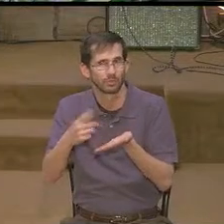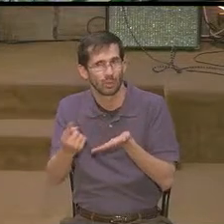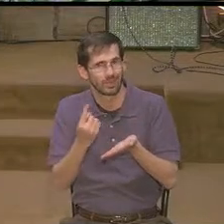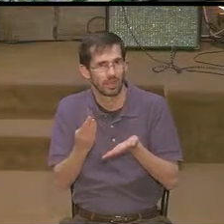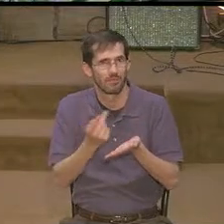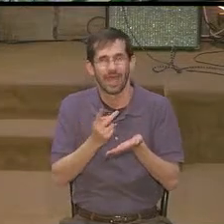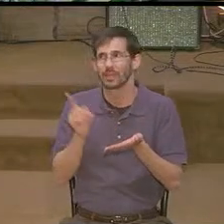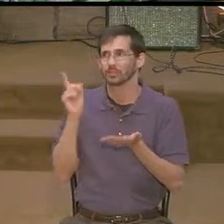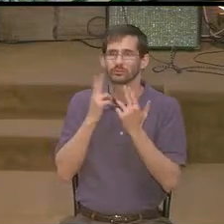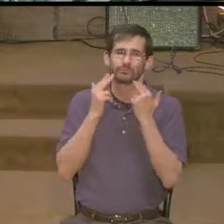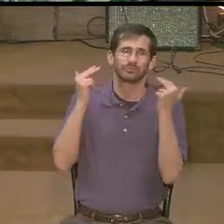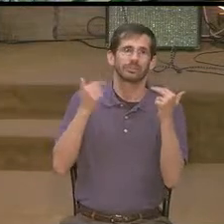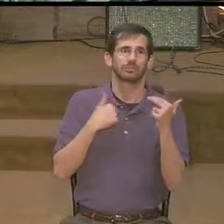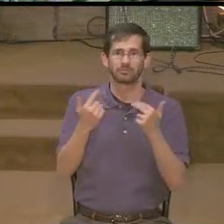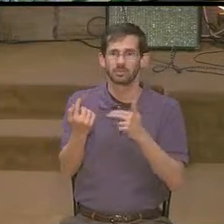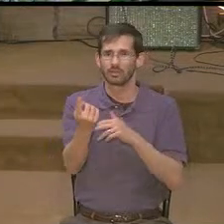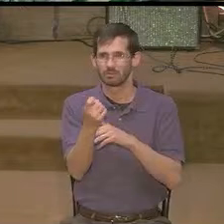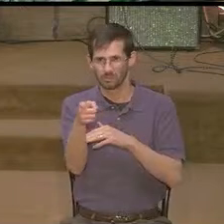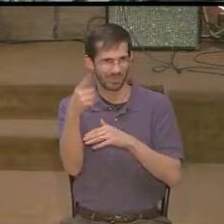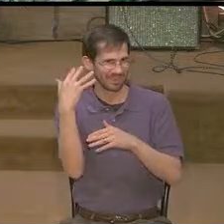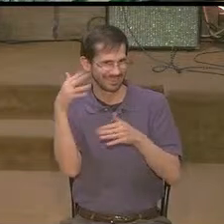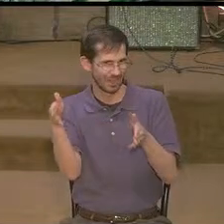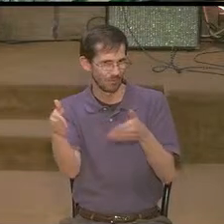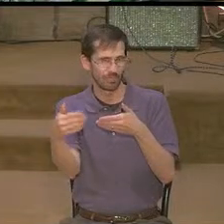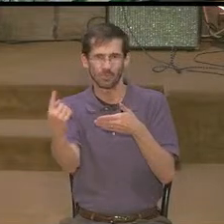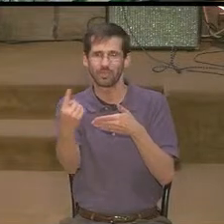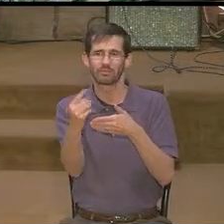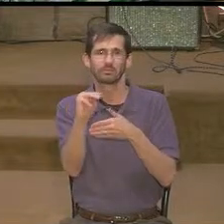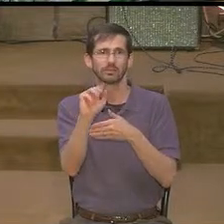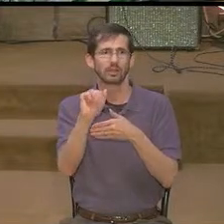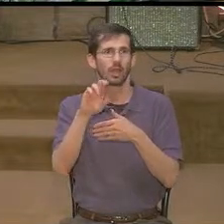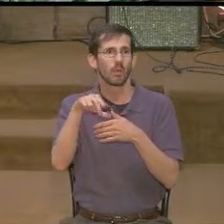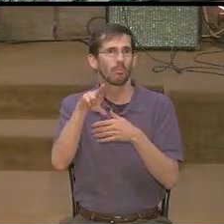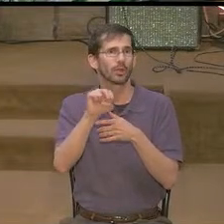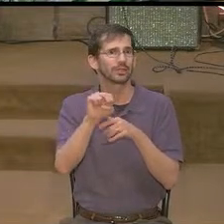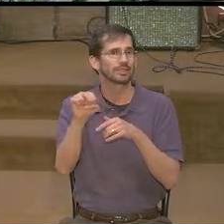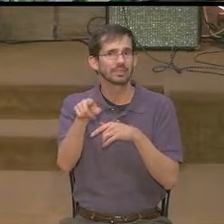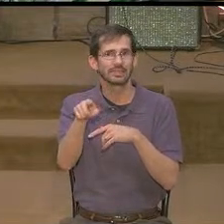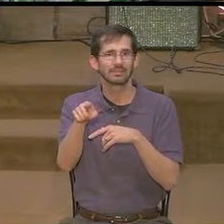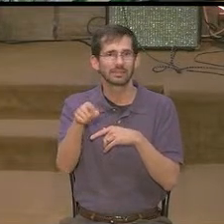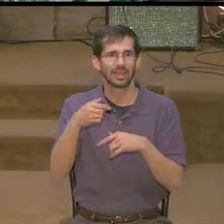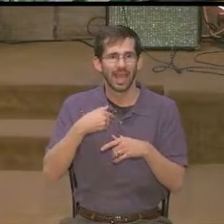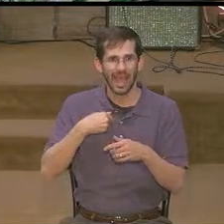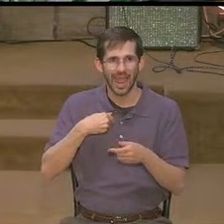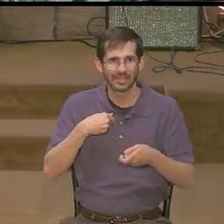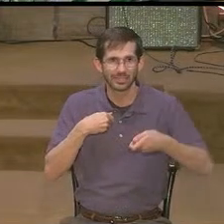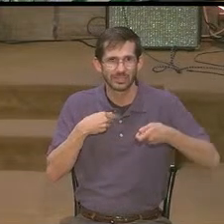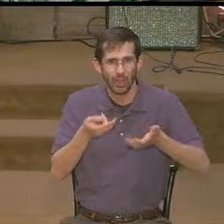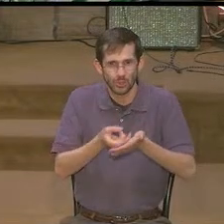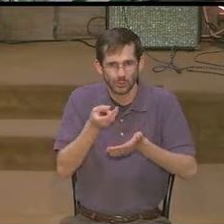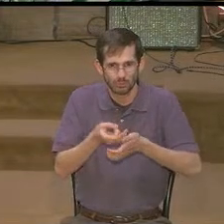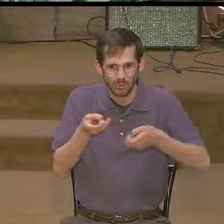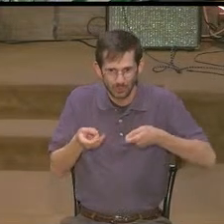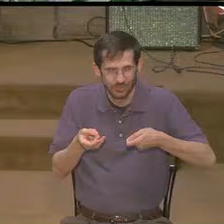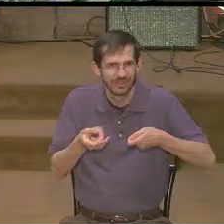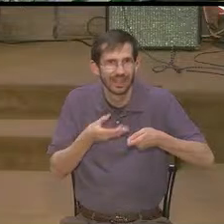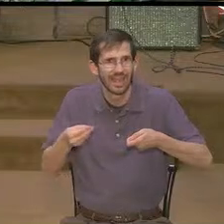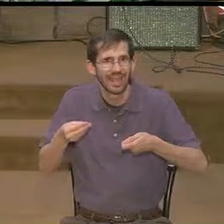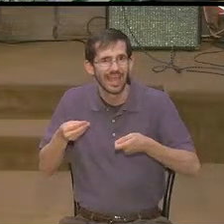And I come back in the sound booth, and Marquis's got a spoon and a jar of mustard as